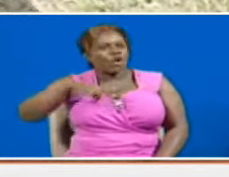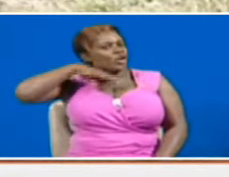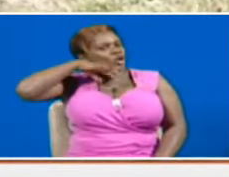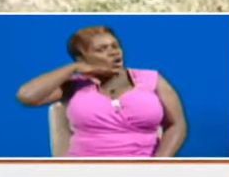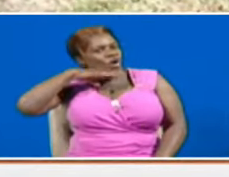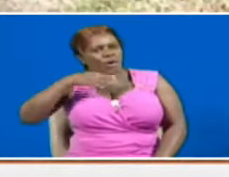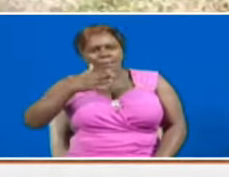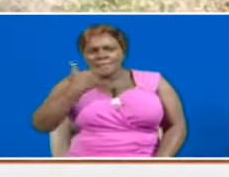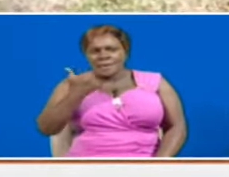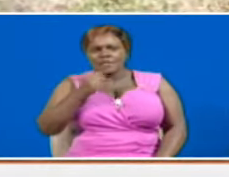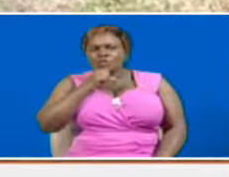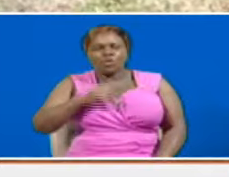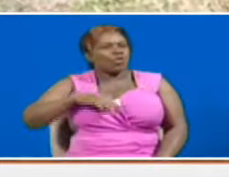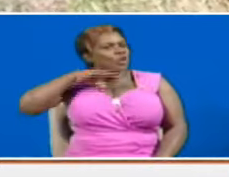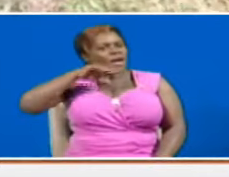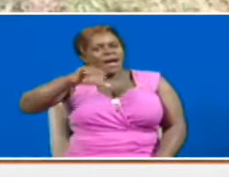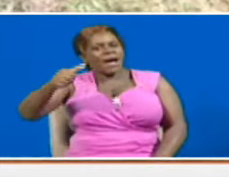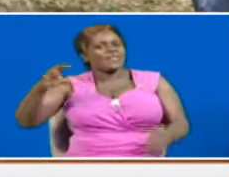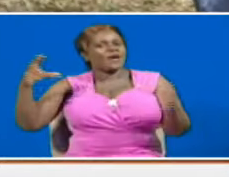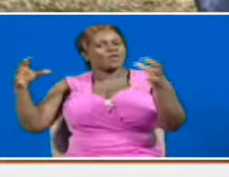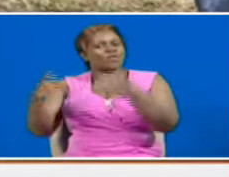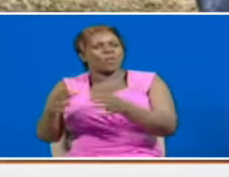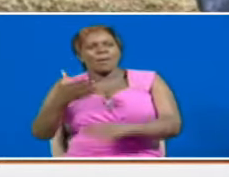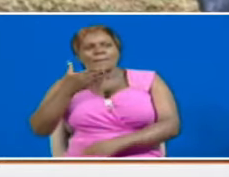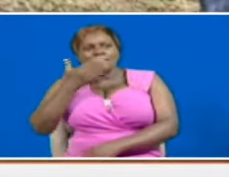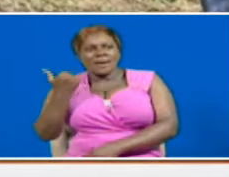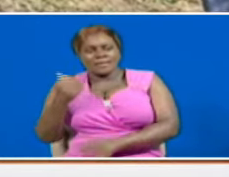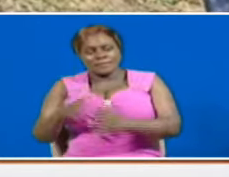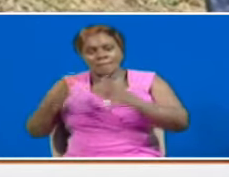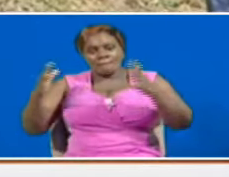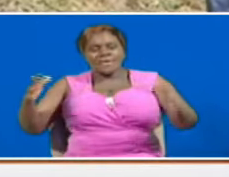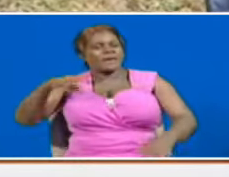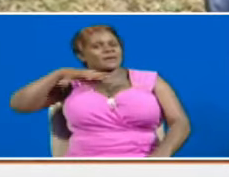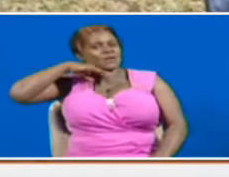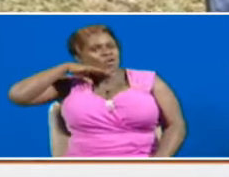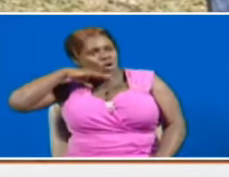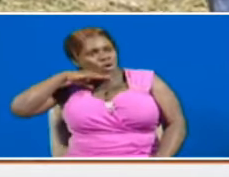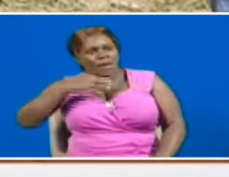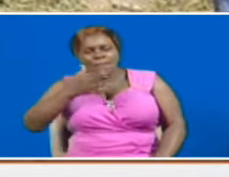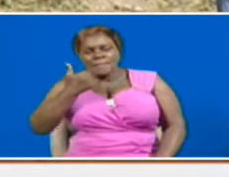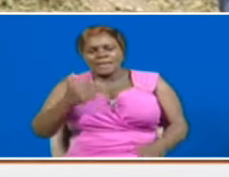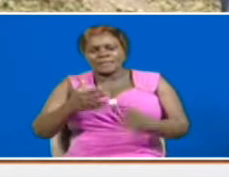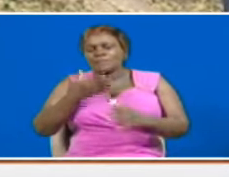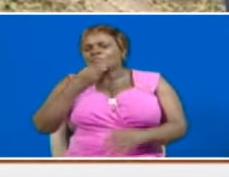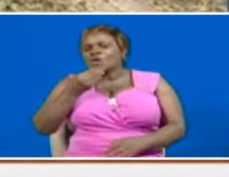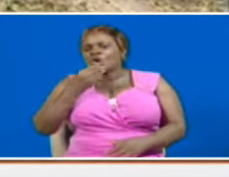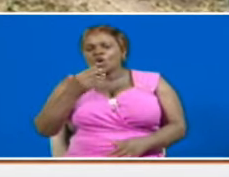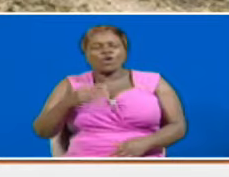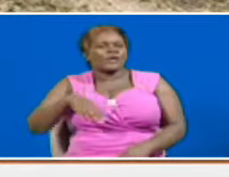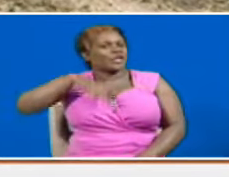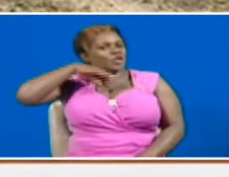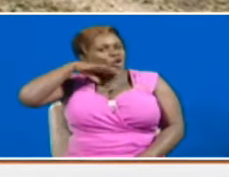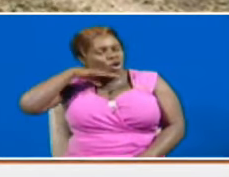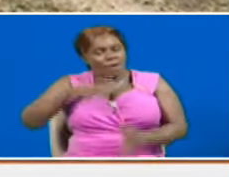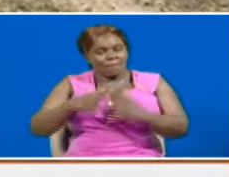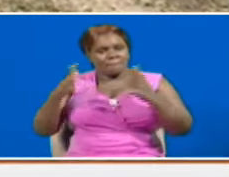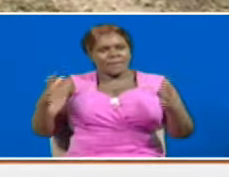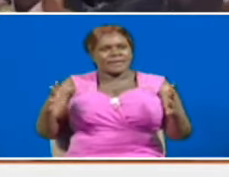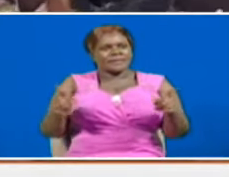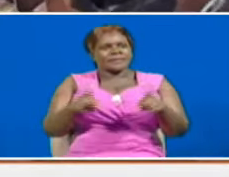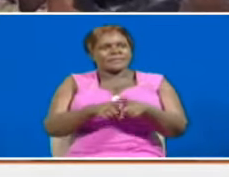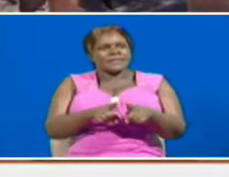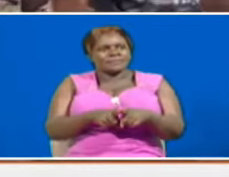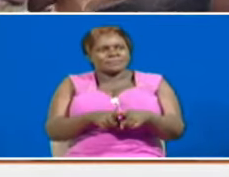Rescue Dog. Other categories were Best Large Girl Dog, Best Large Boy Dog, Best Shaggy Dog, and